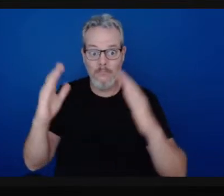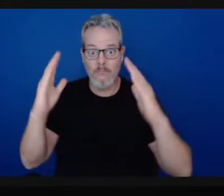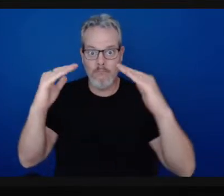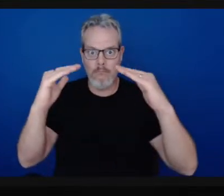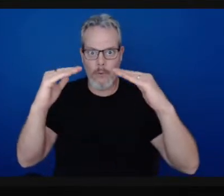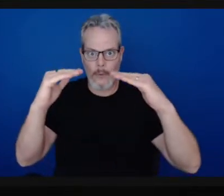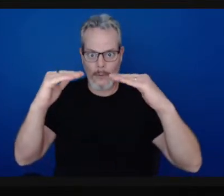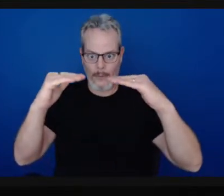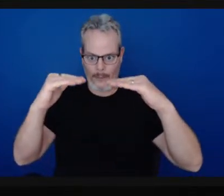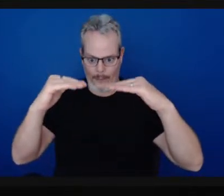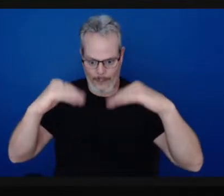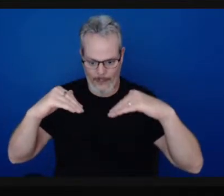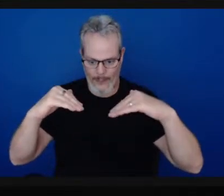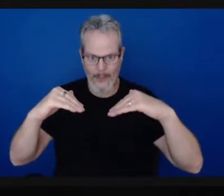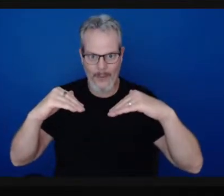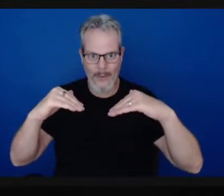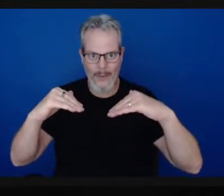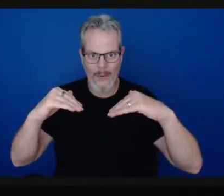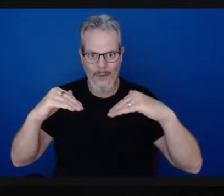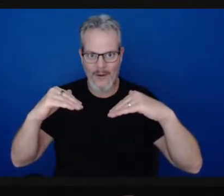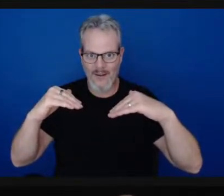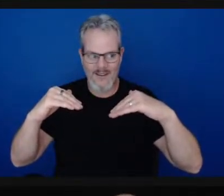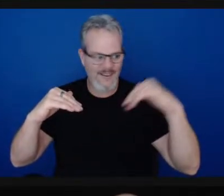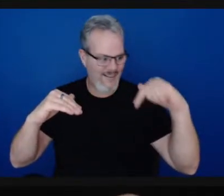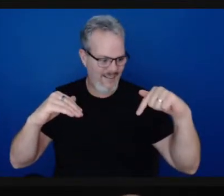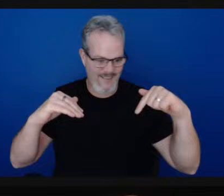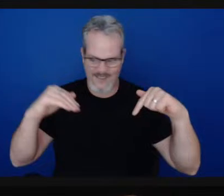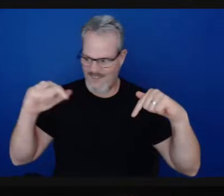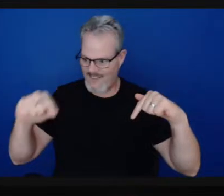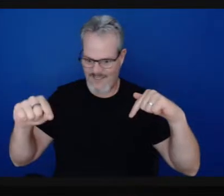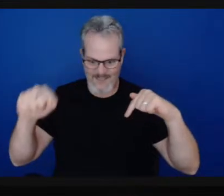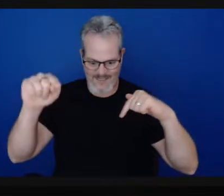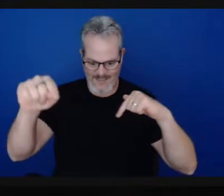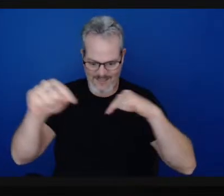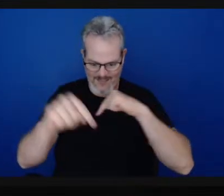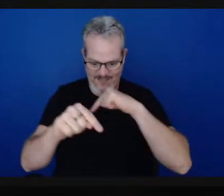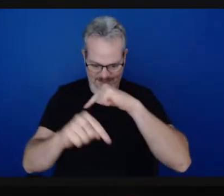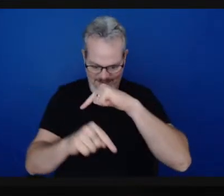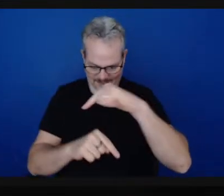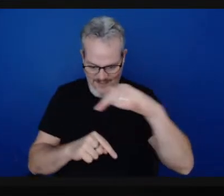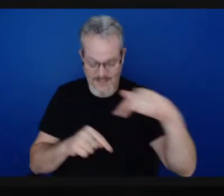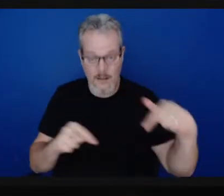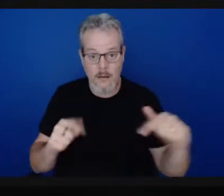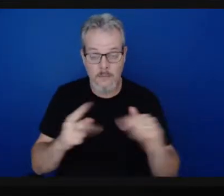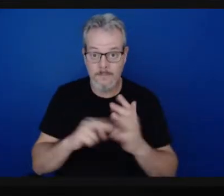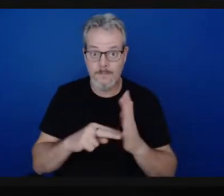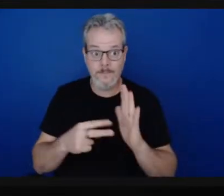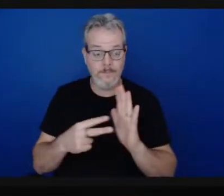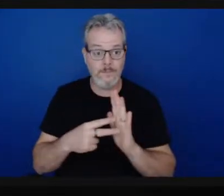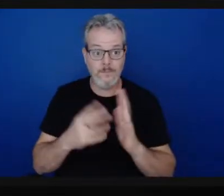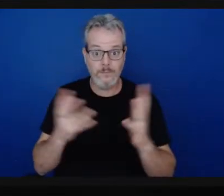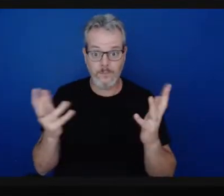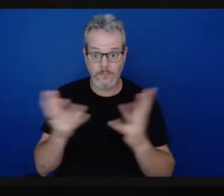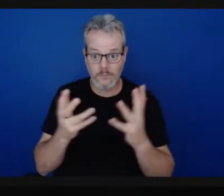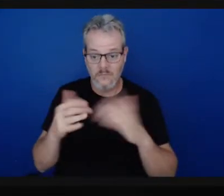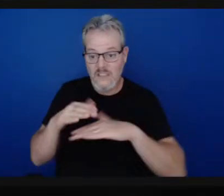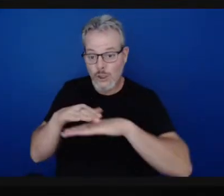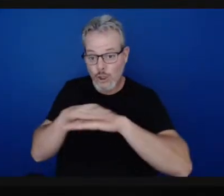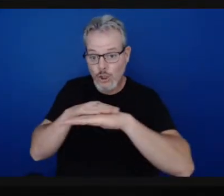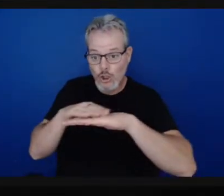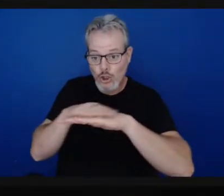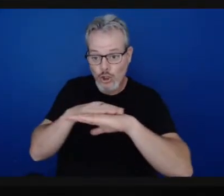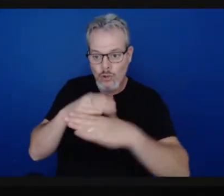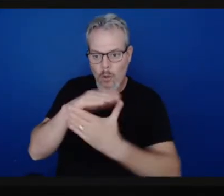sagging of the edges down here, right? So what that means is that in the shallow parts of the